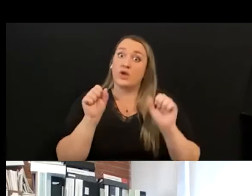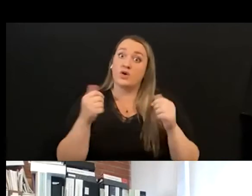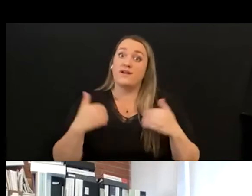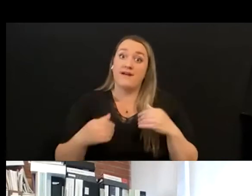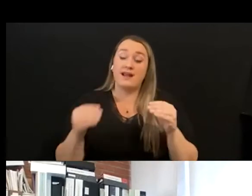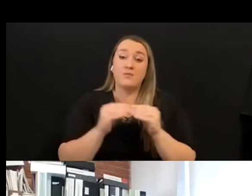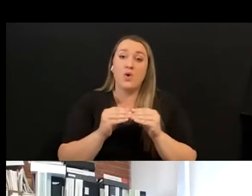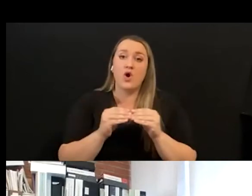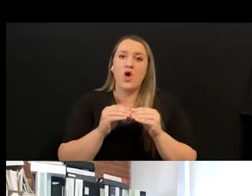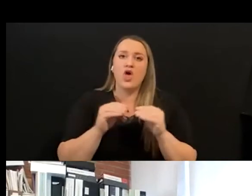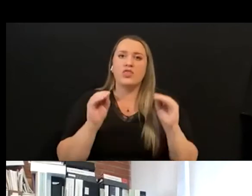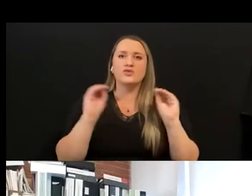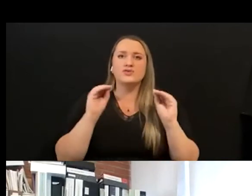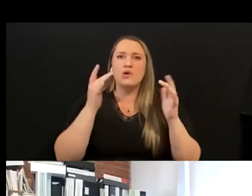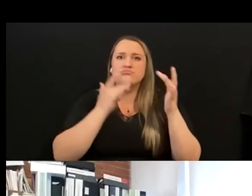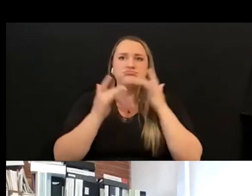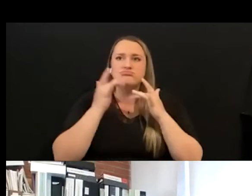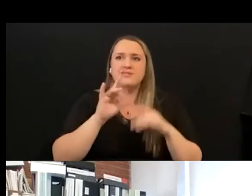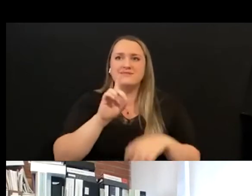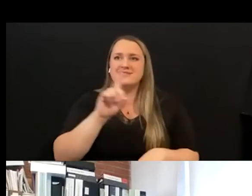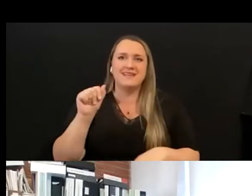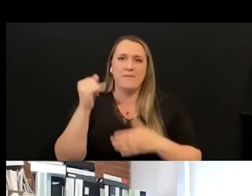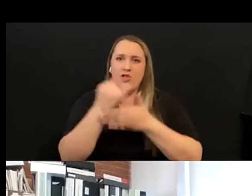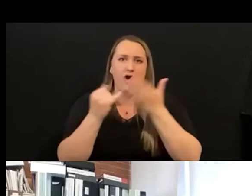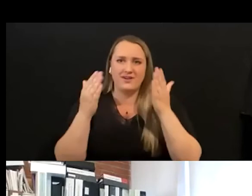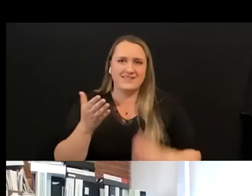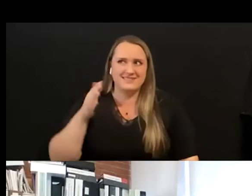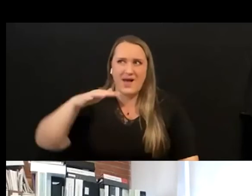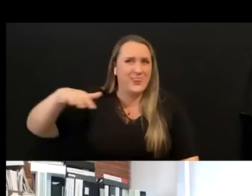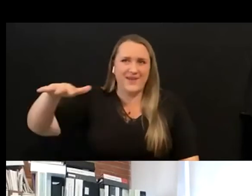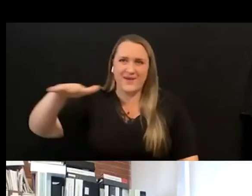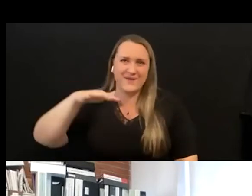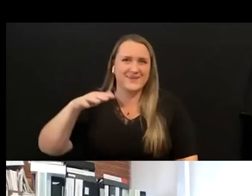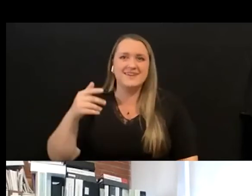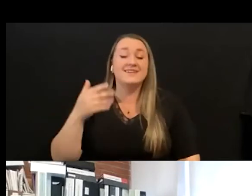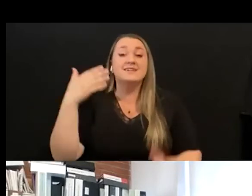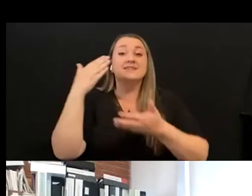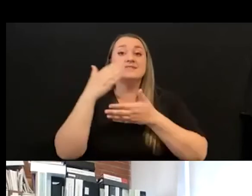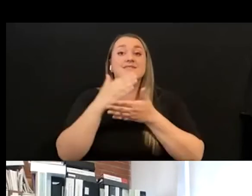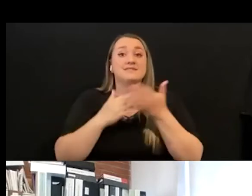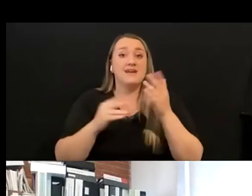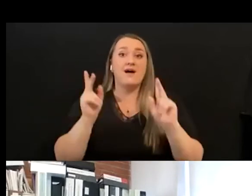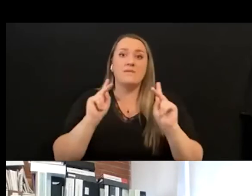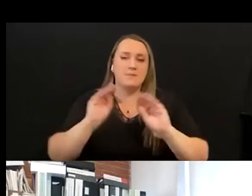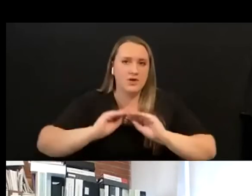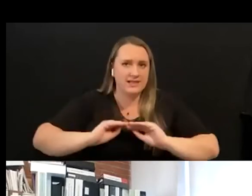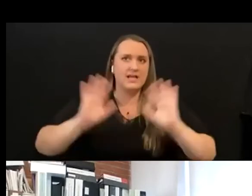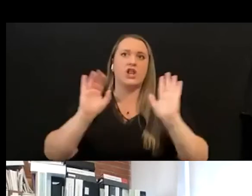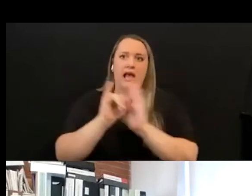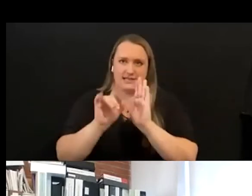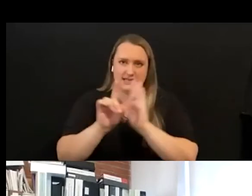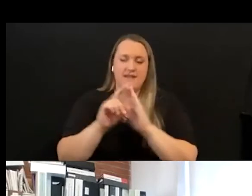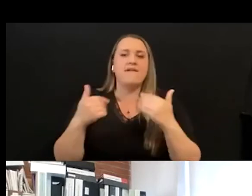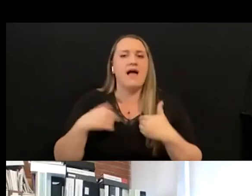no shortage of disabled artists out there. And some people clearly identify as having a disability,